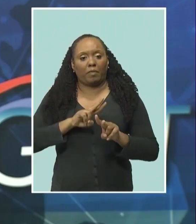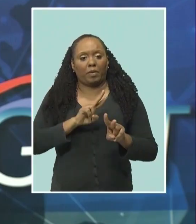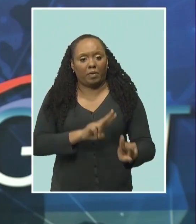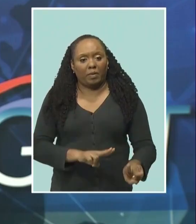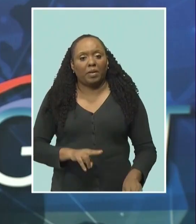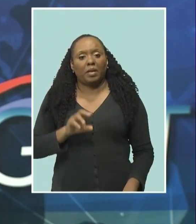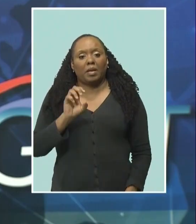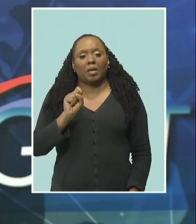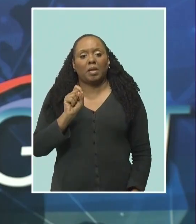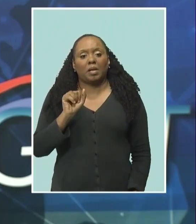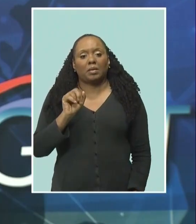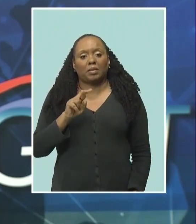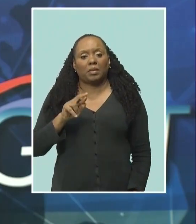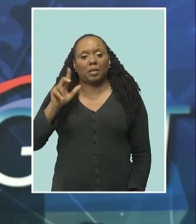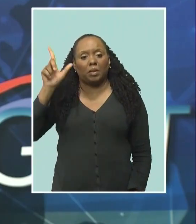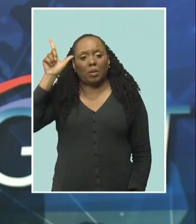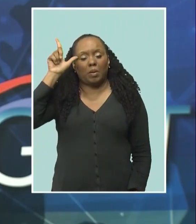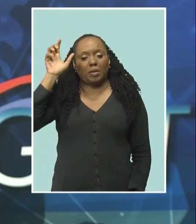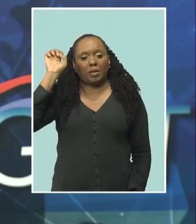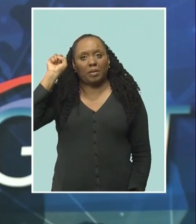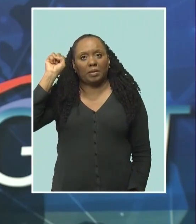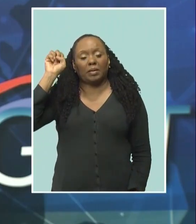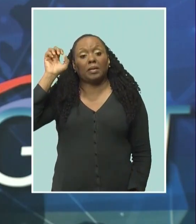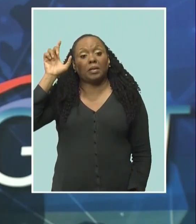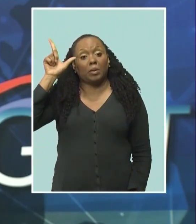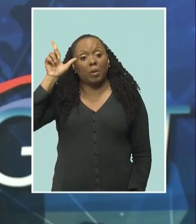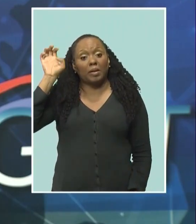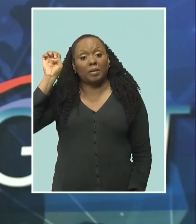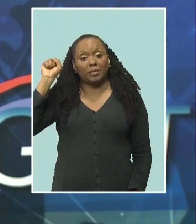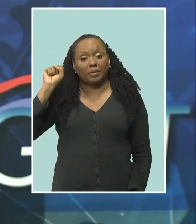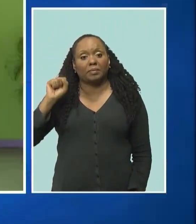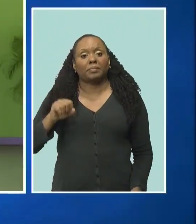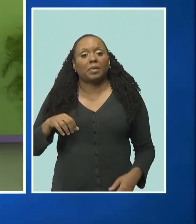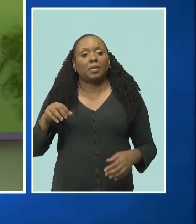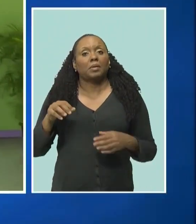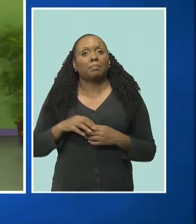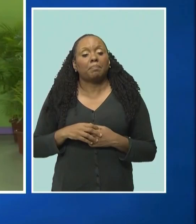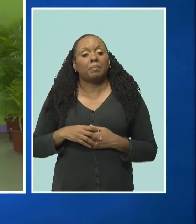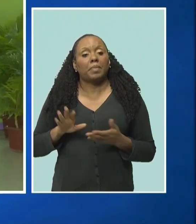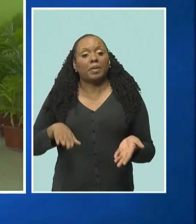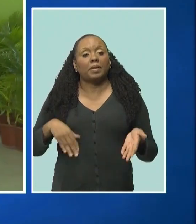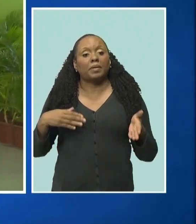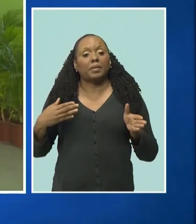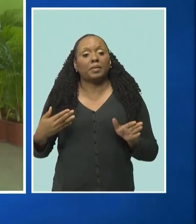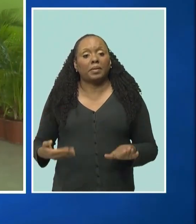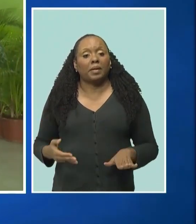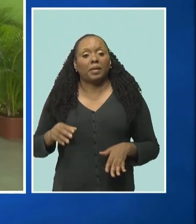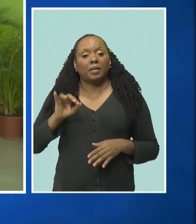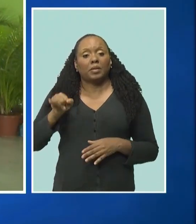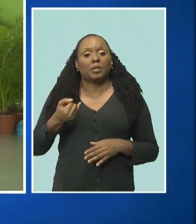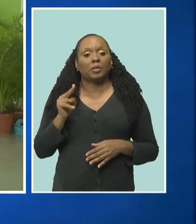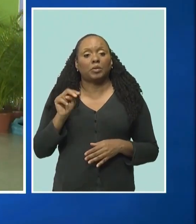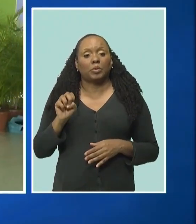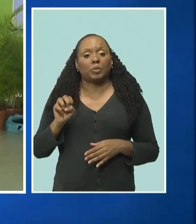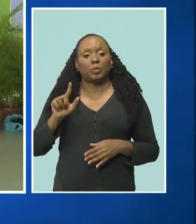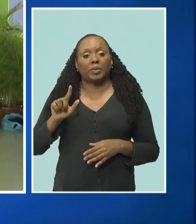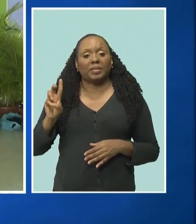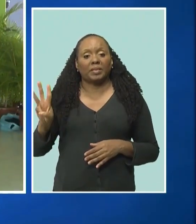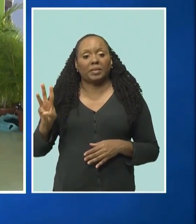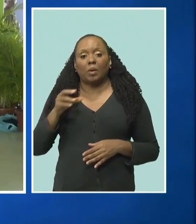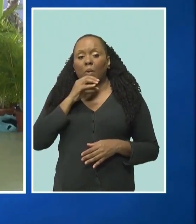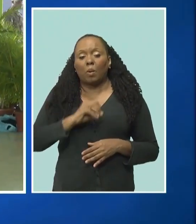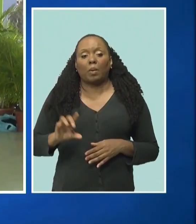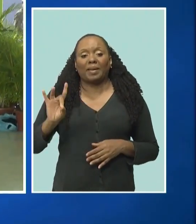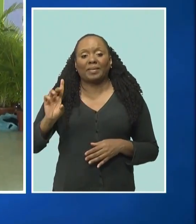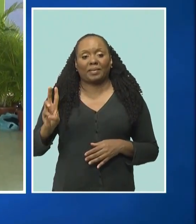Sir Lloyd Erskine Sandiford. Sir Lloyd, the country's fourth Prime Minister, died on the 26th of June at the age of 86. His state